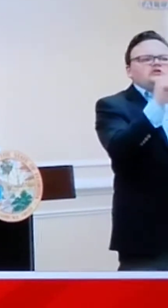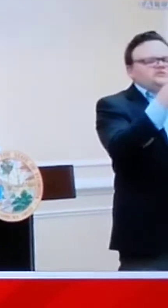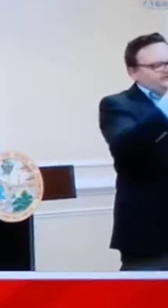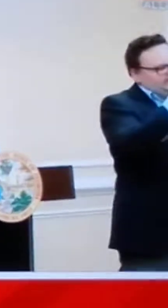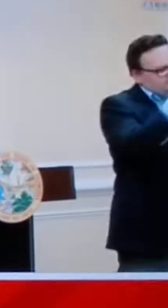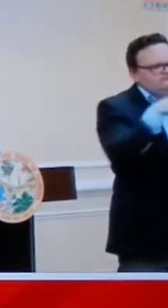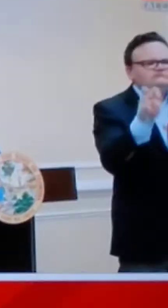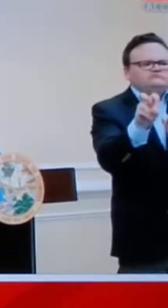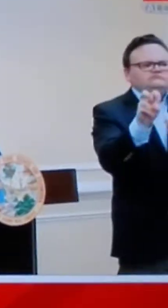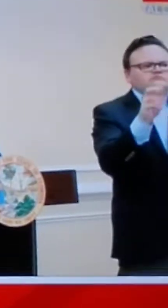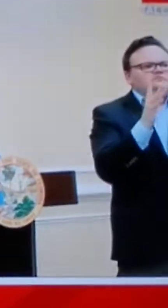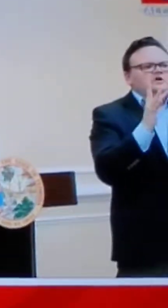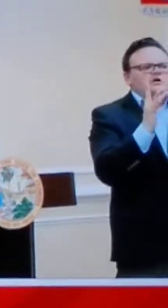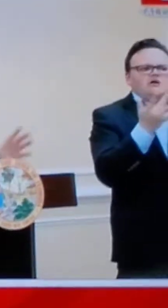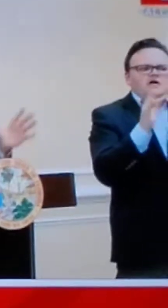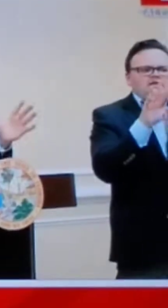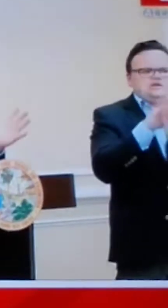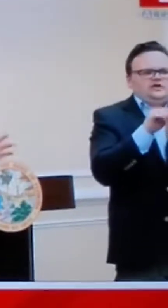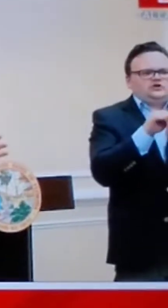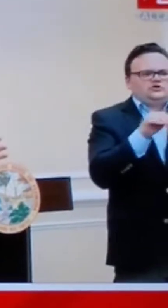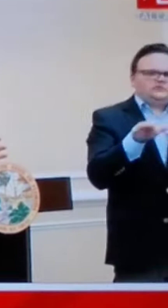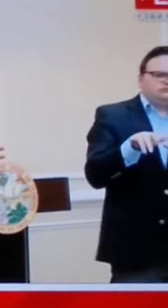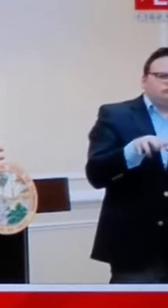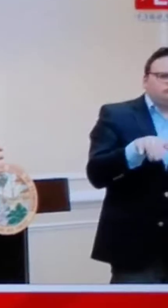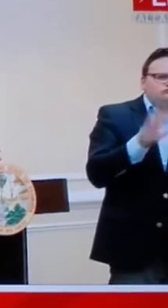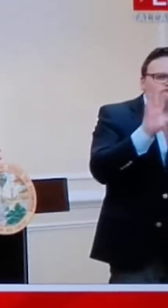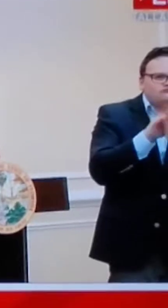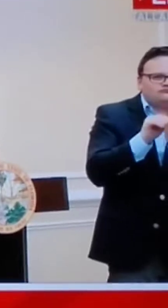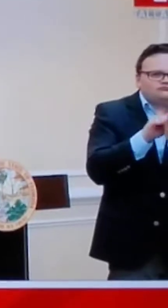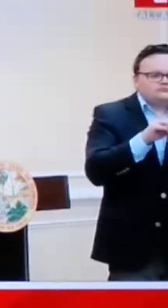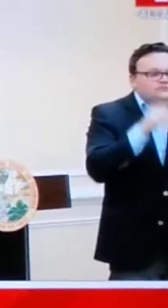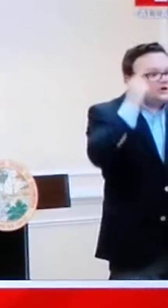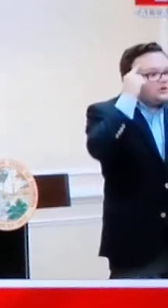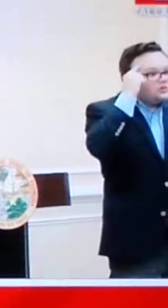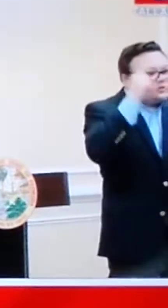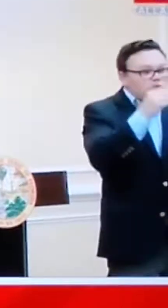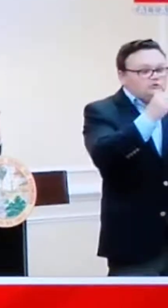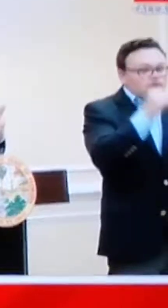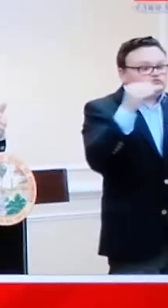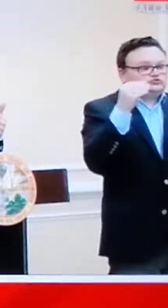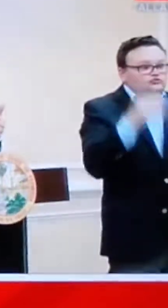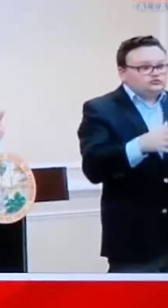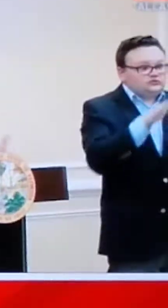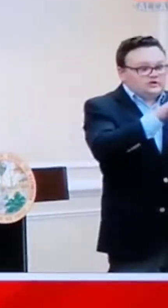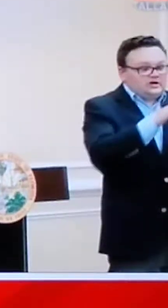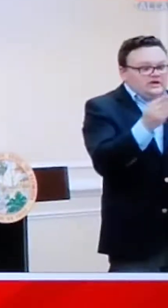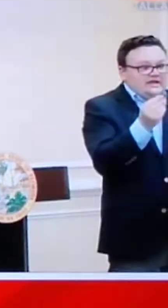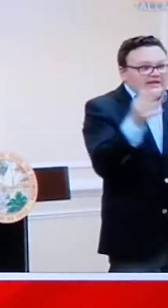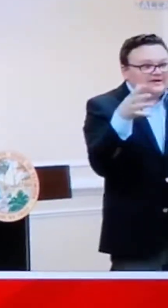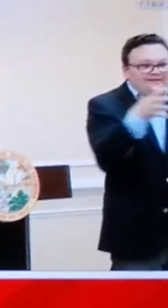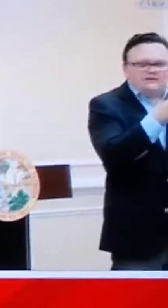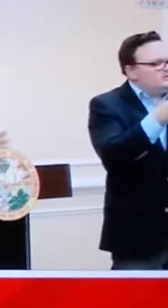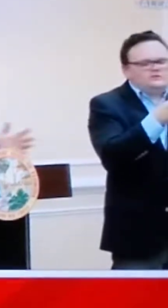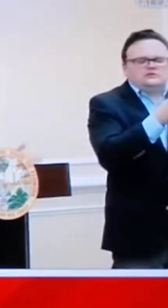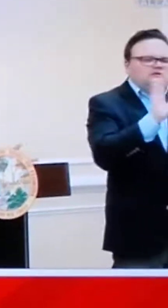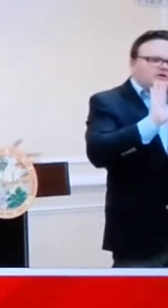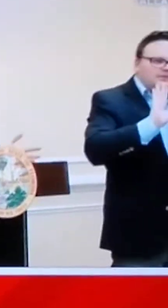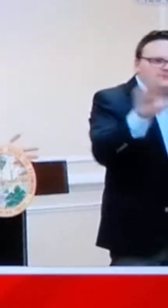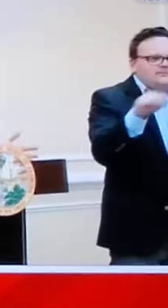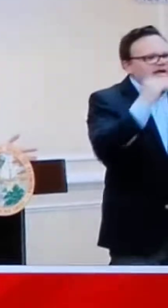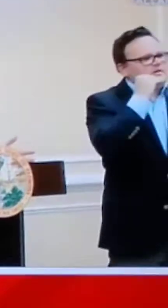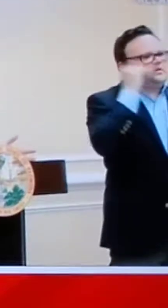And the goal of that is that the students not stay congregated on campus, but actually return home. We think that